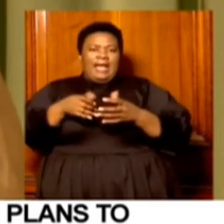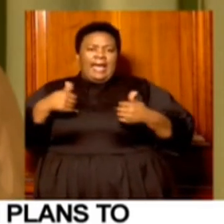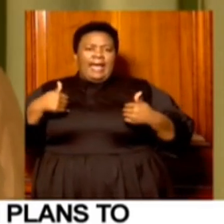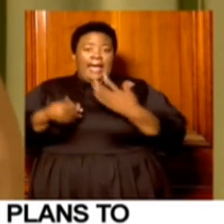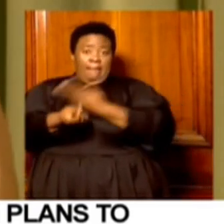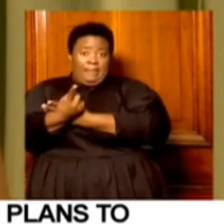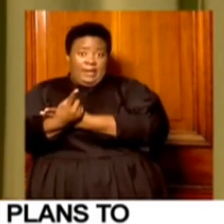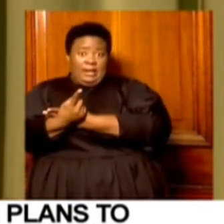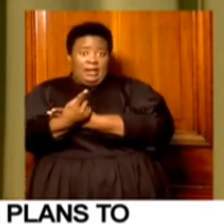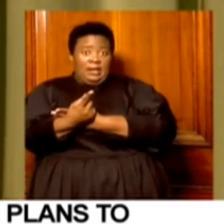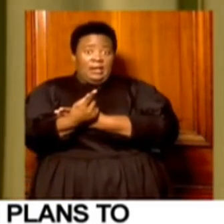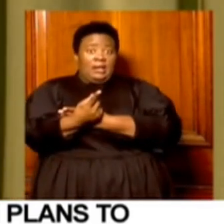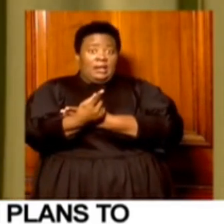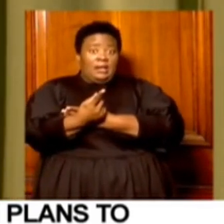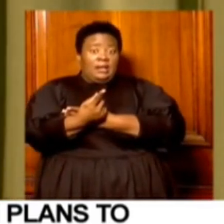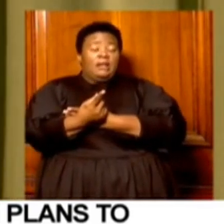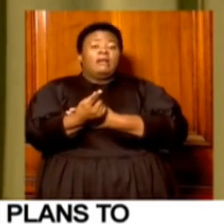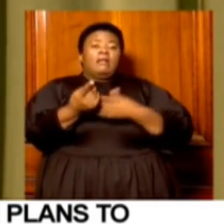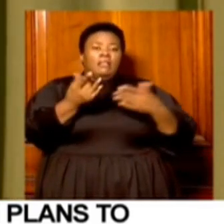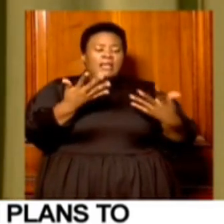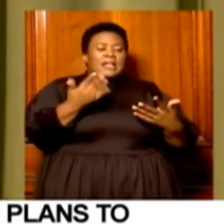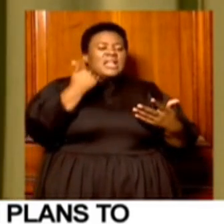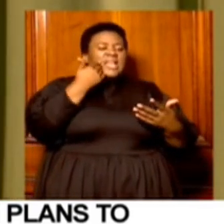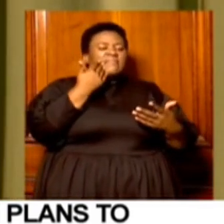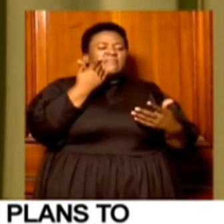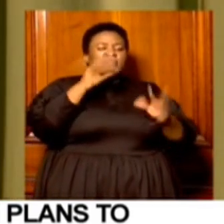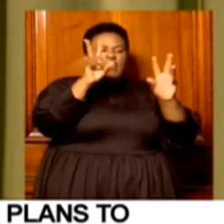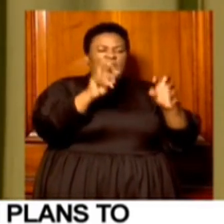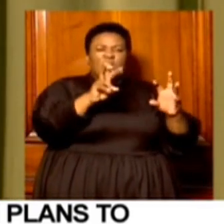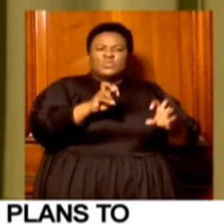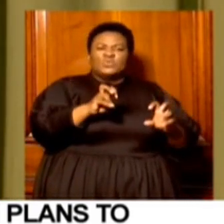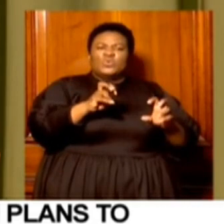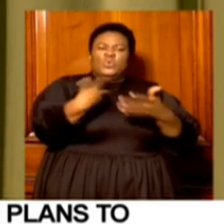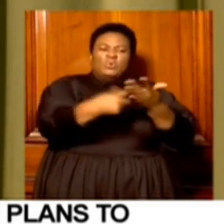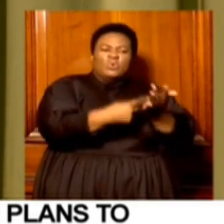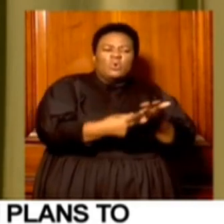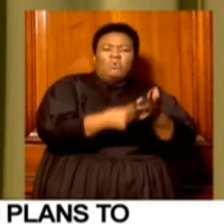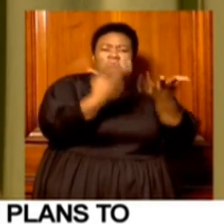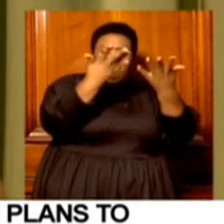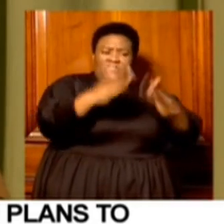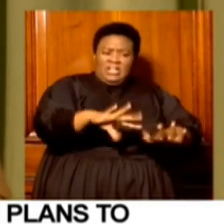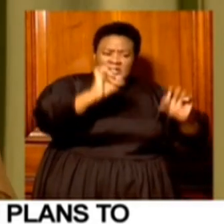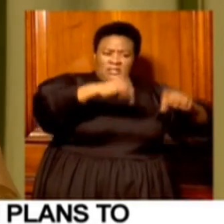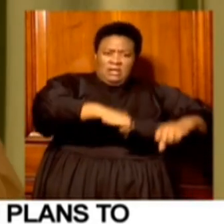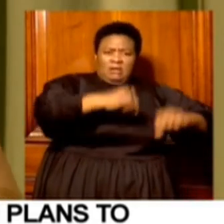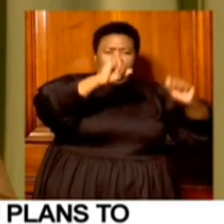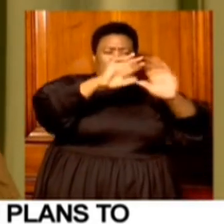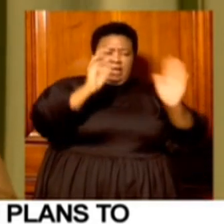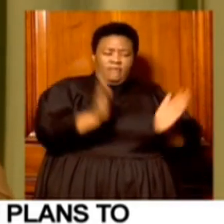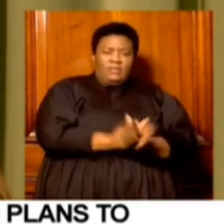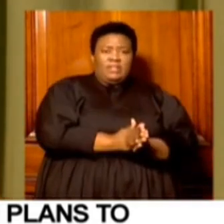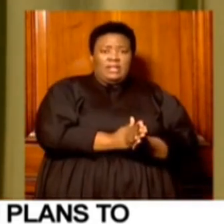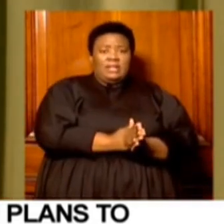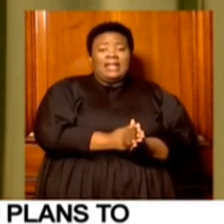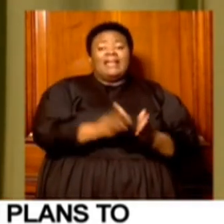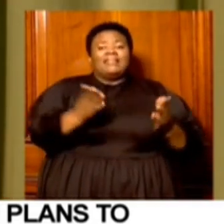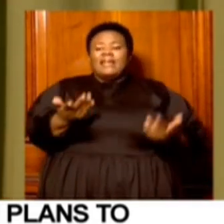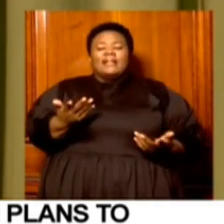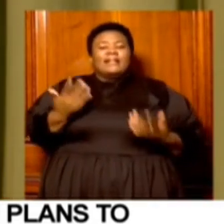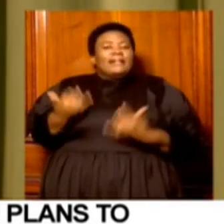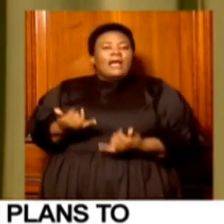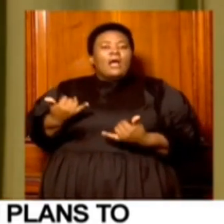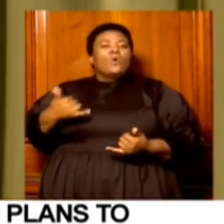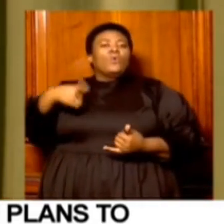the buses have got in the country, the taxi industry would have had, we will not be having a discussion